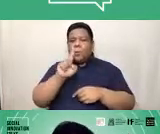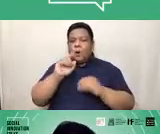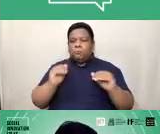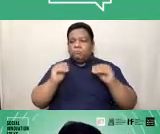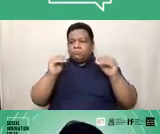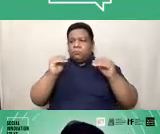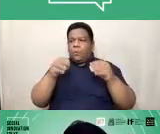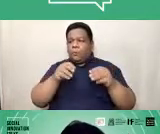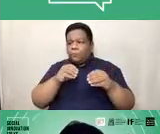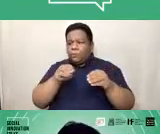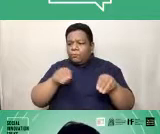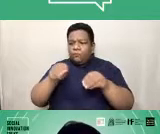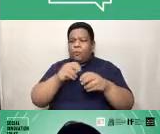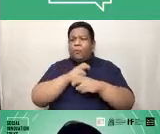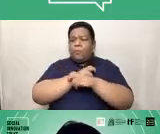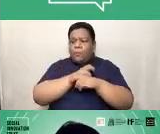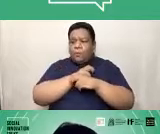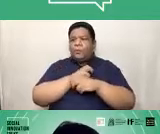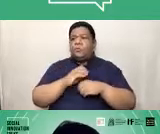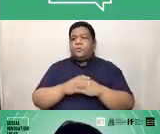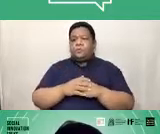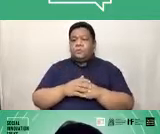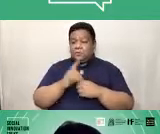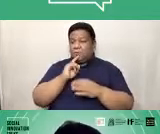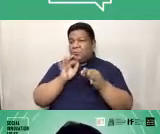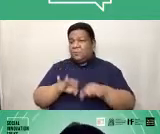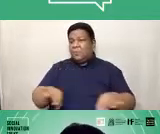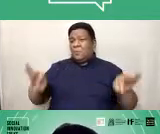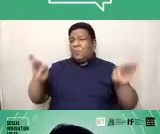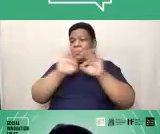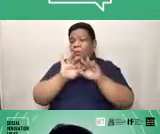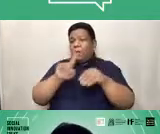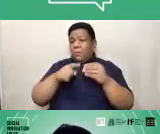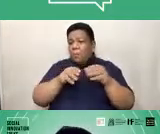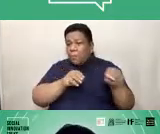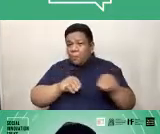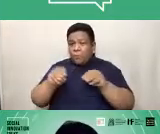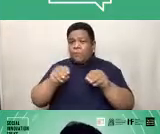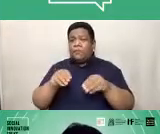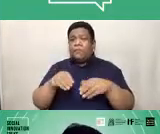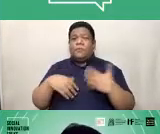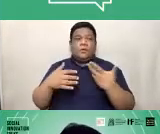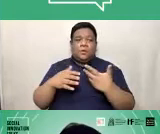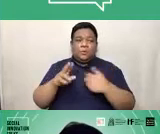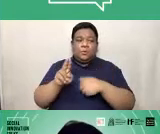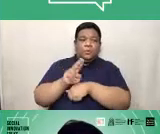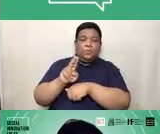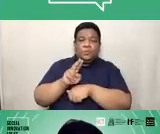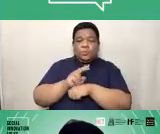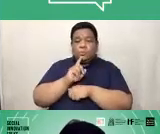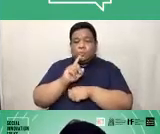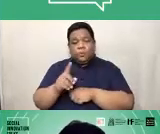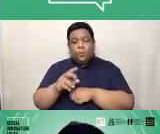our bones and our muscles around. But the other important part about movement or, functioning is